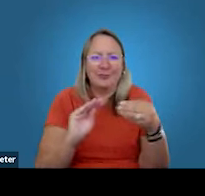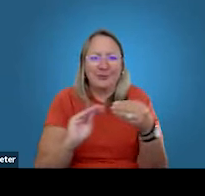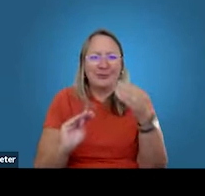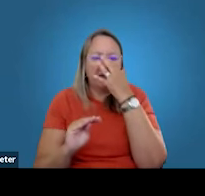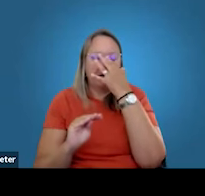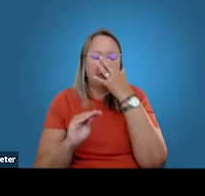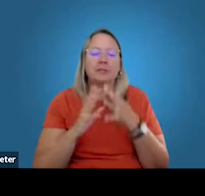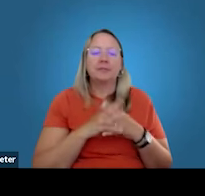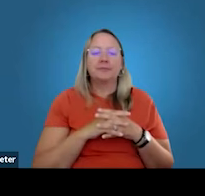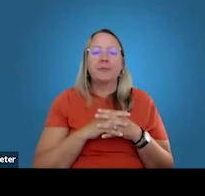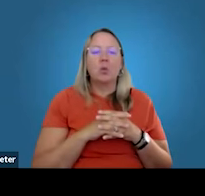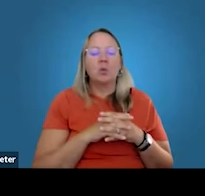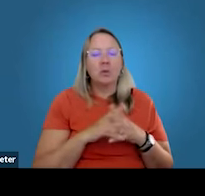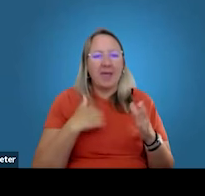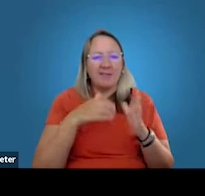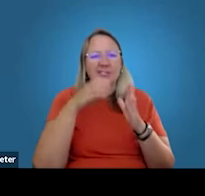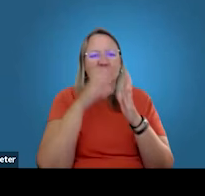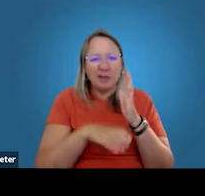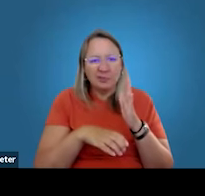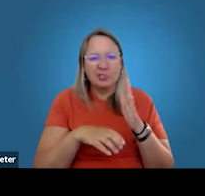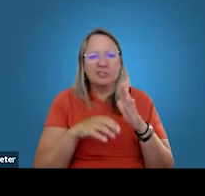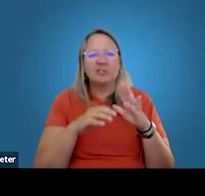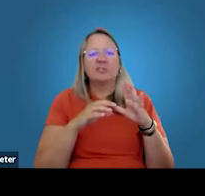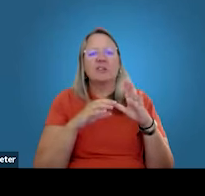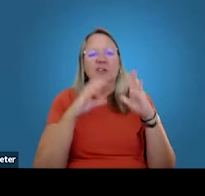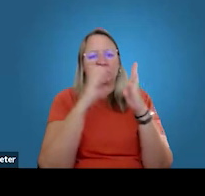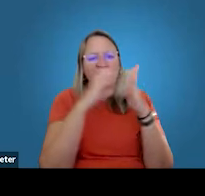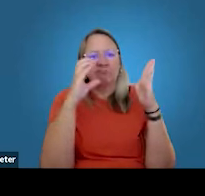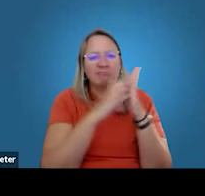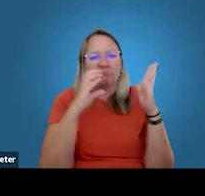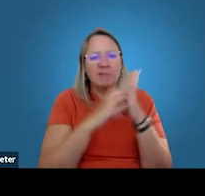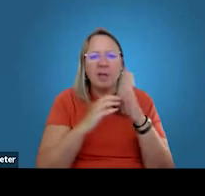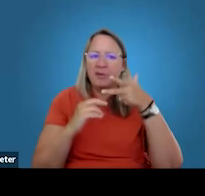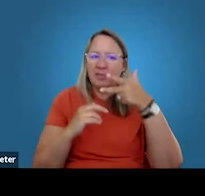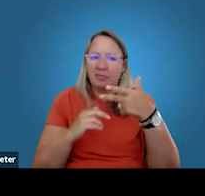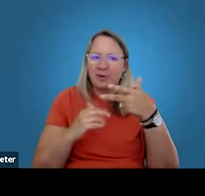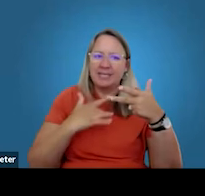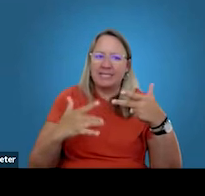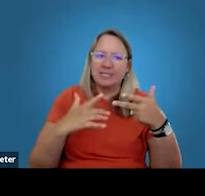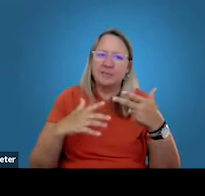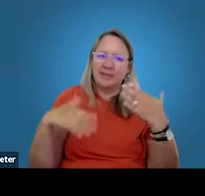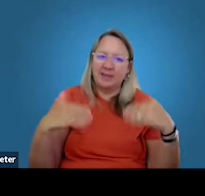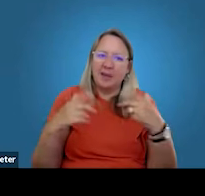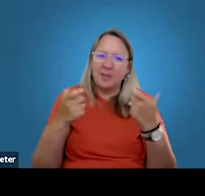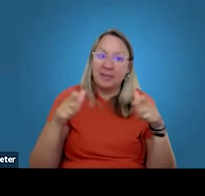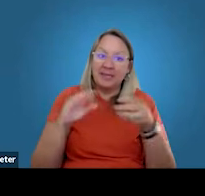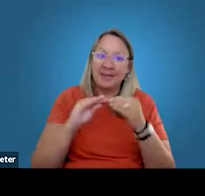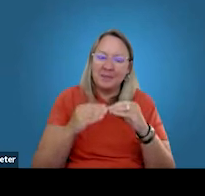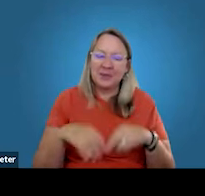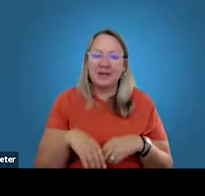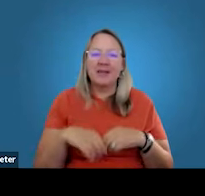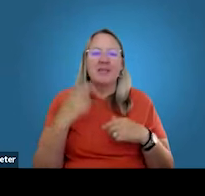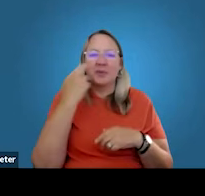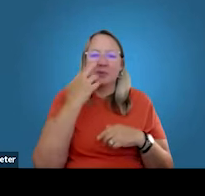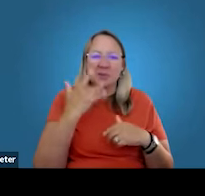at the end? But we have chapters along the way, and 3 is normally the magic number. There's a huge amount of science behind why